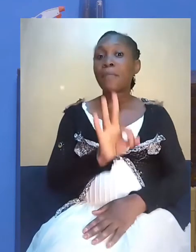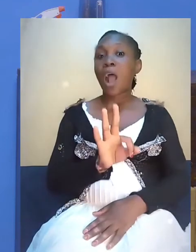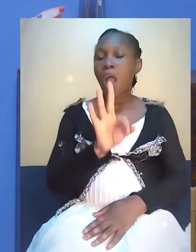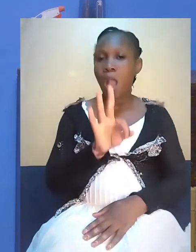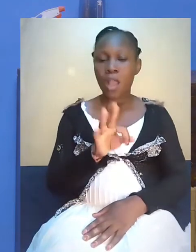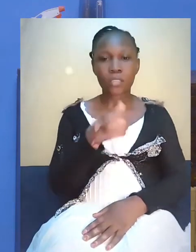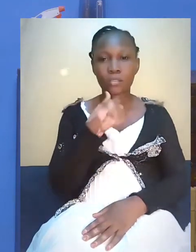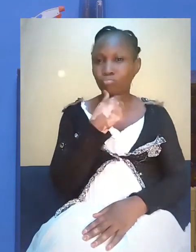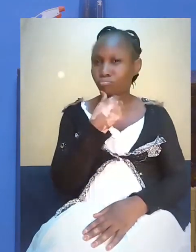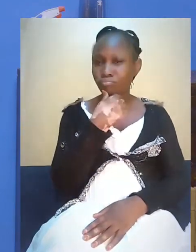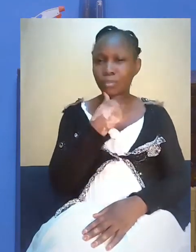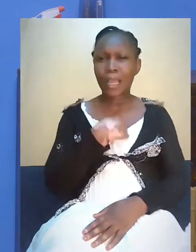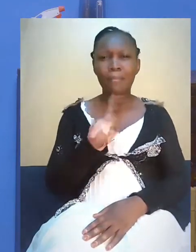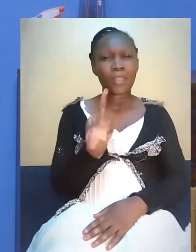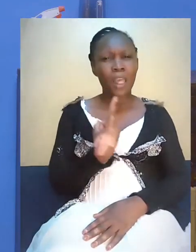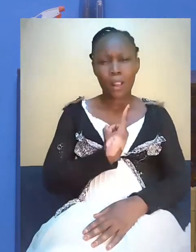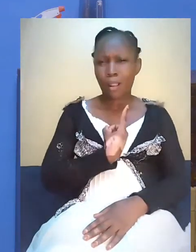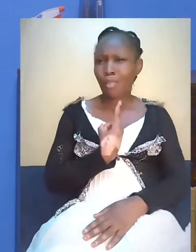I was in solitude, yeah? A time of